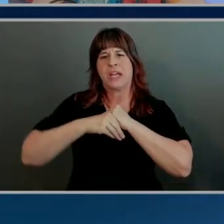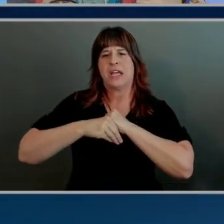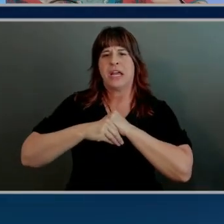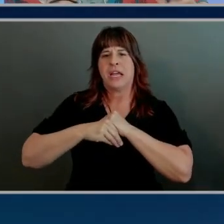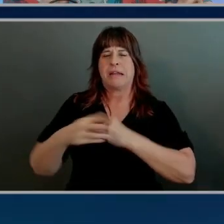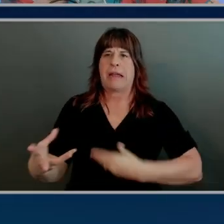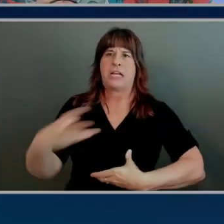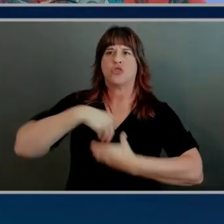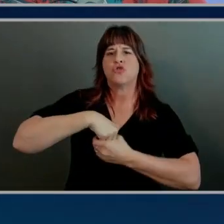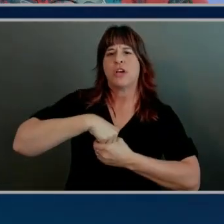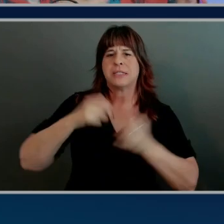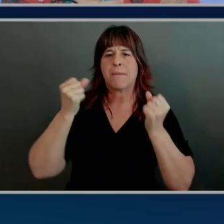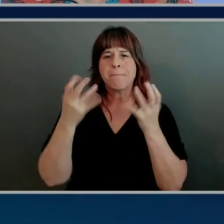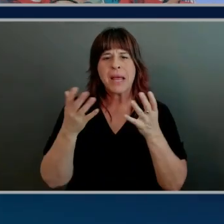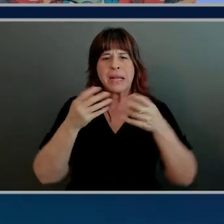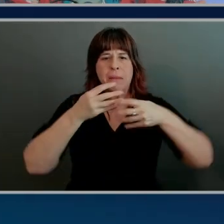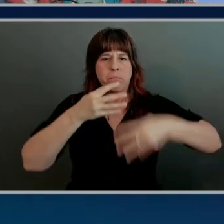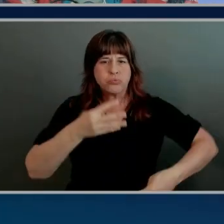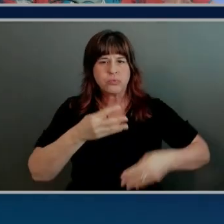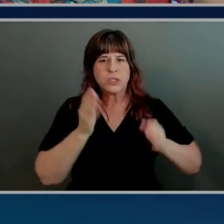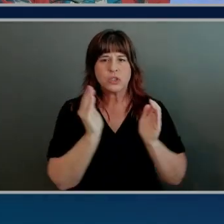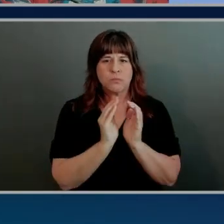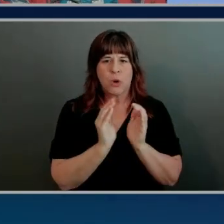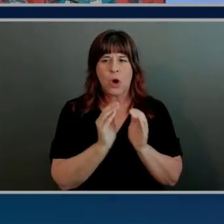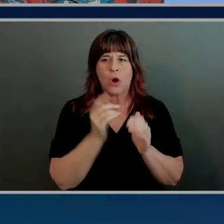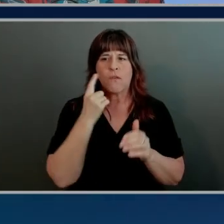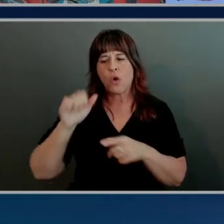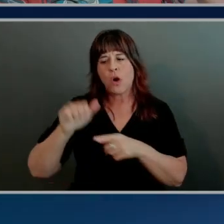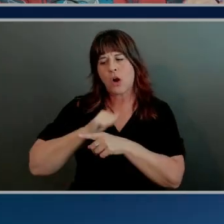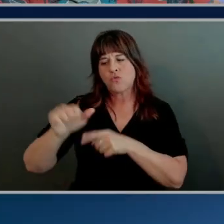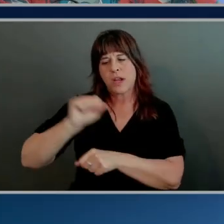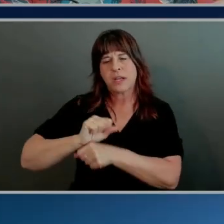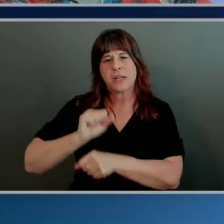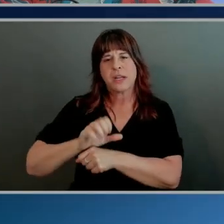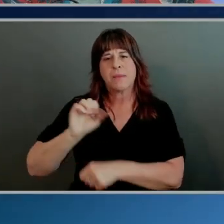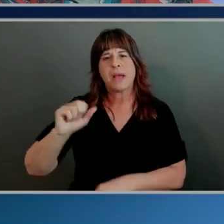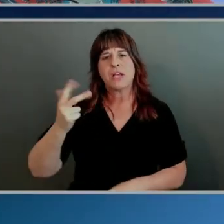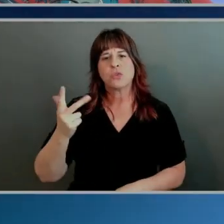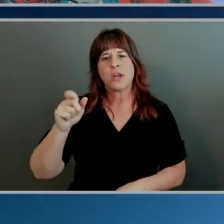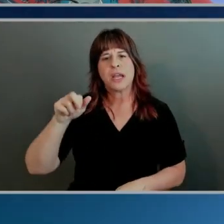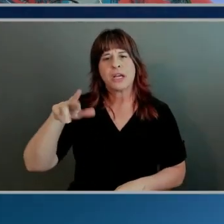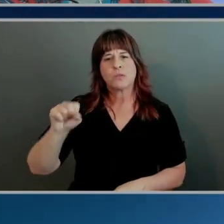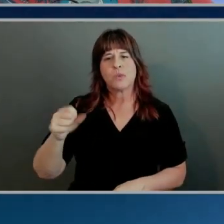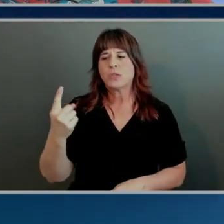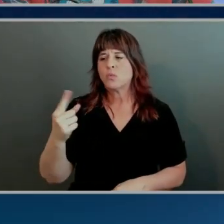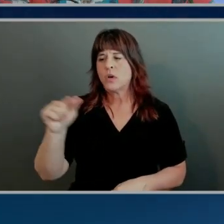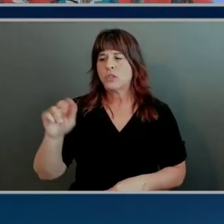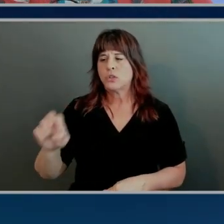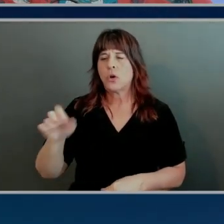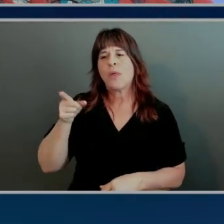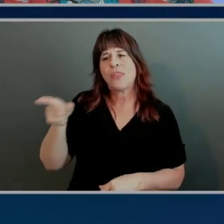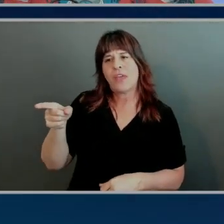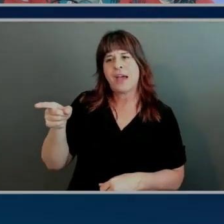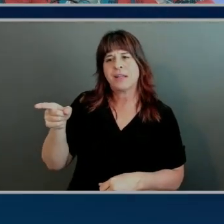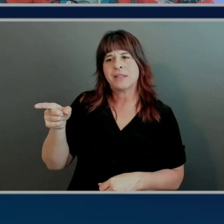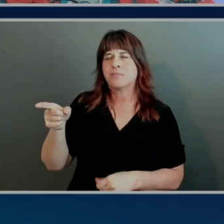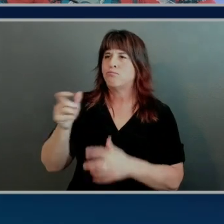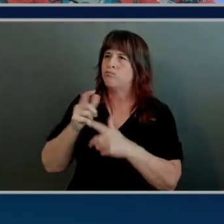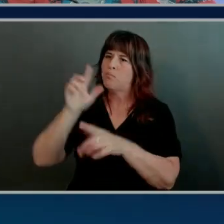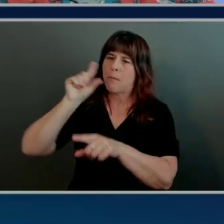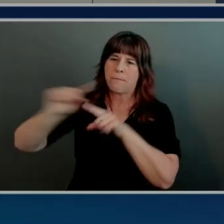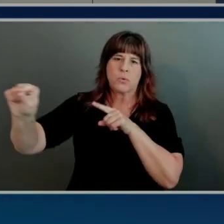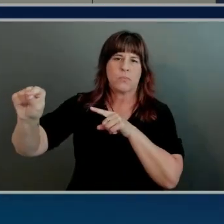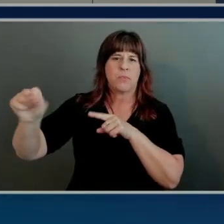of small files into our training jobs, S3 Express One Zone is definitely miles ahead of just using fast